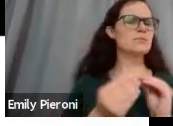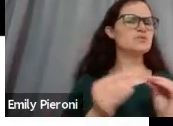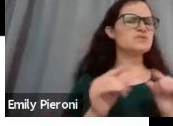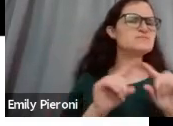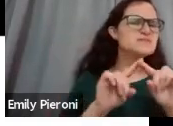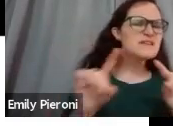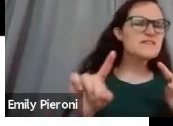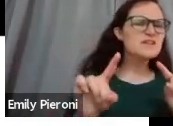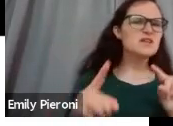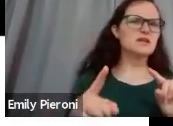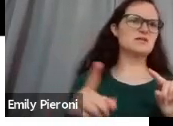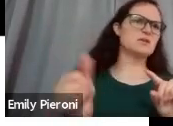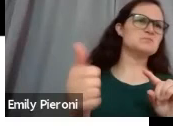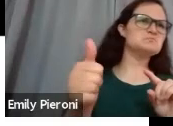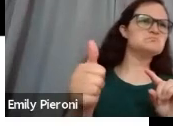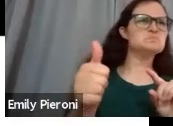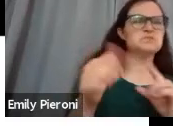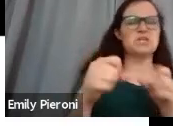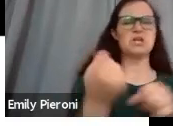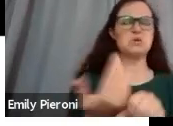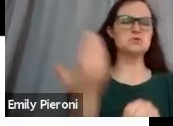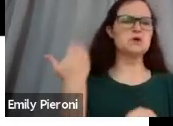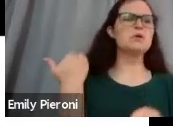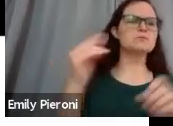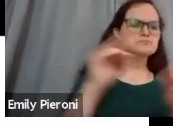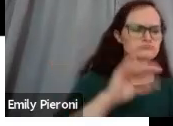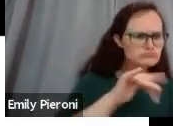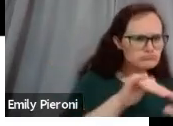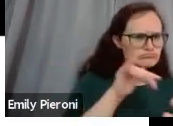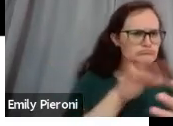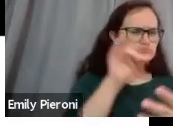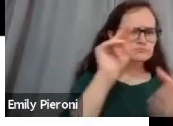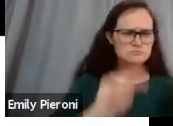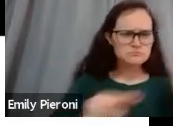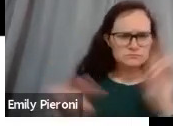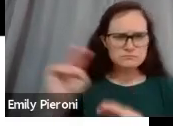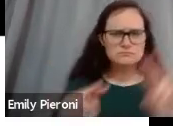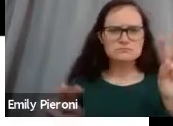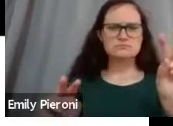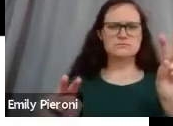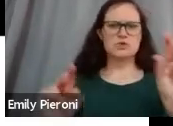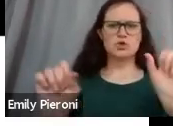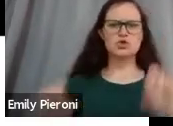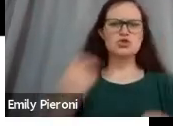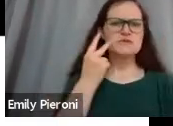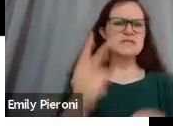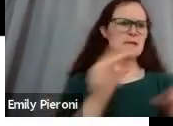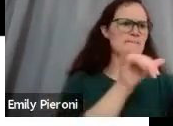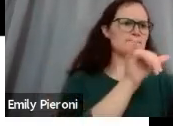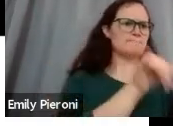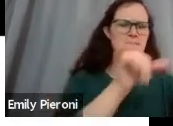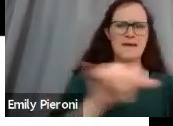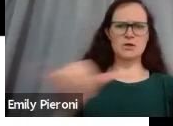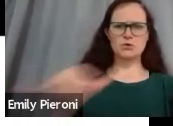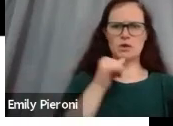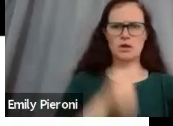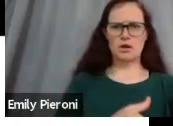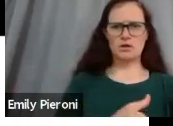50-year averaging to look at, is there any trends that you could see in the data? And what I found is that